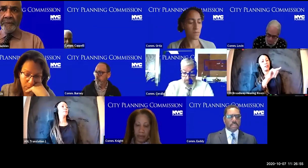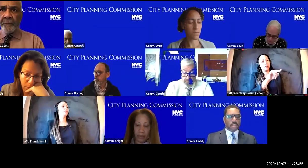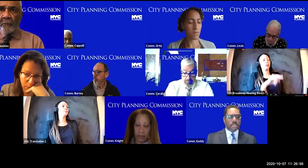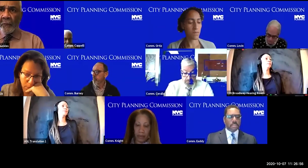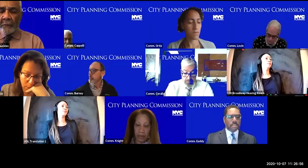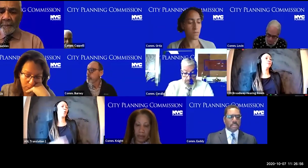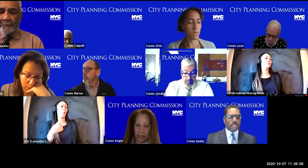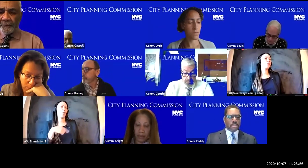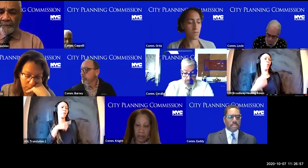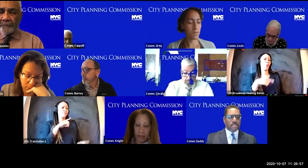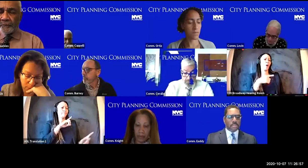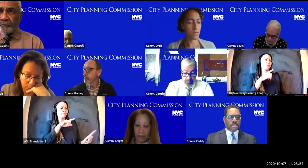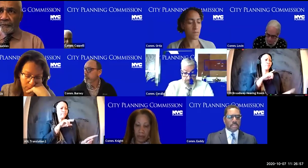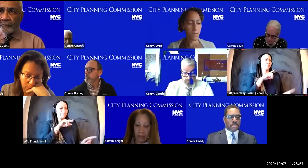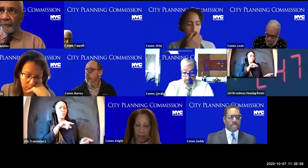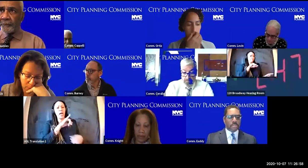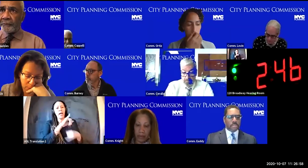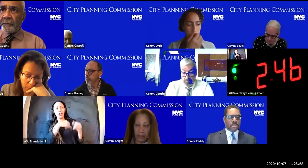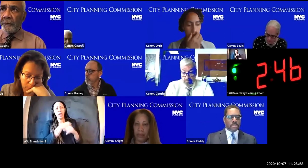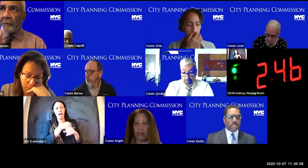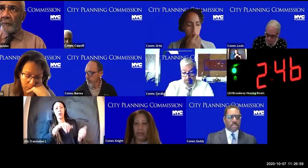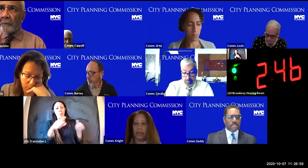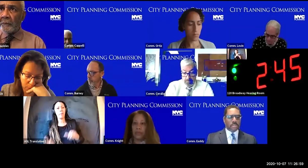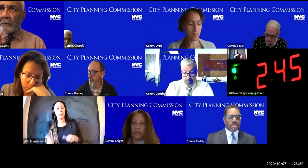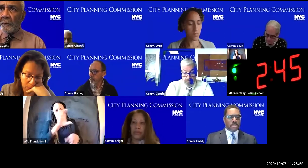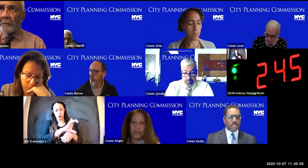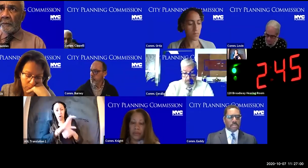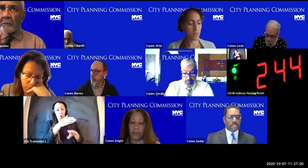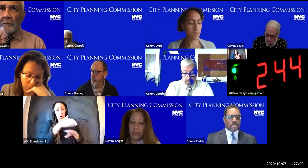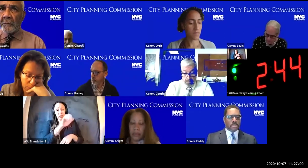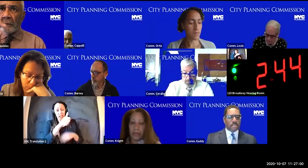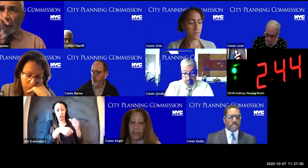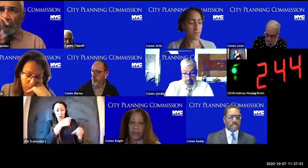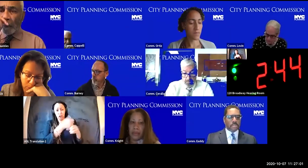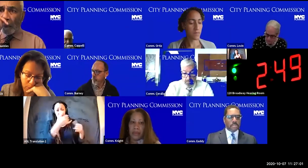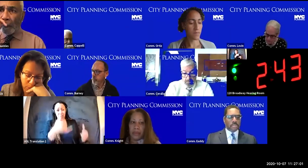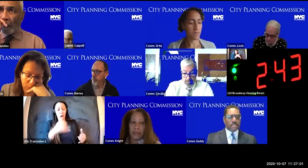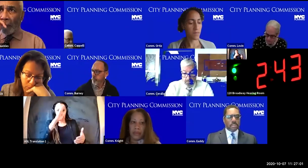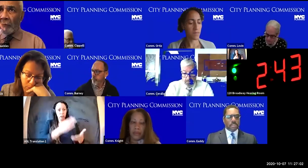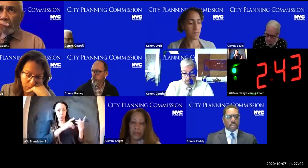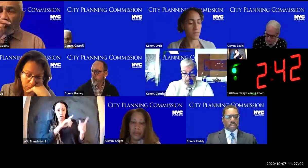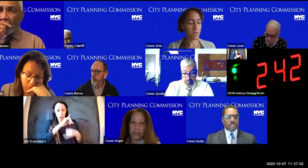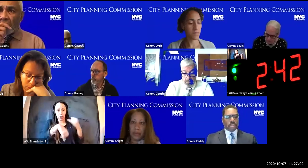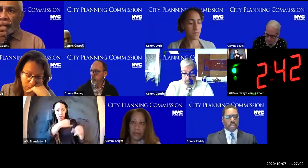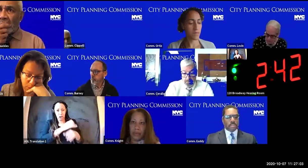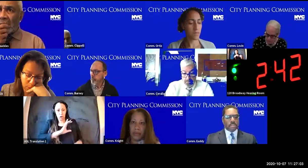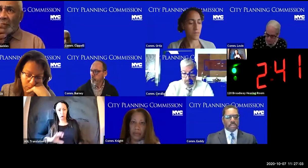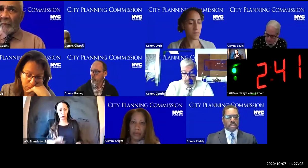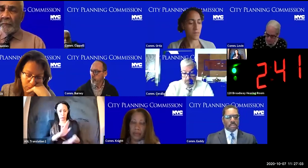we've been attending International Baptist Church for over 10 years now, and our son goes to International Christian